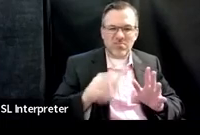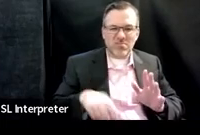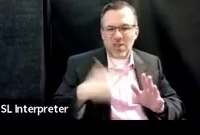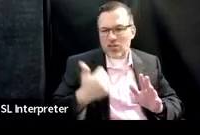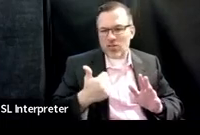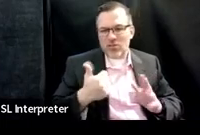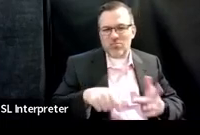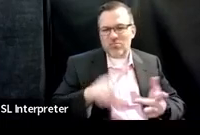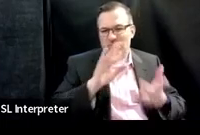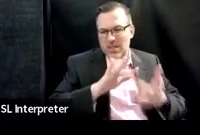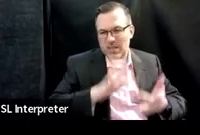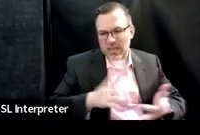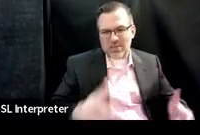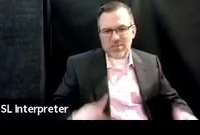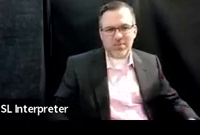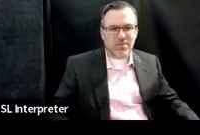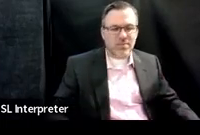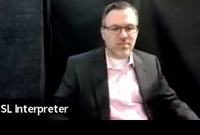contacts.